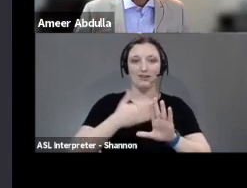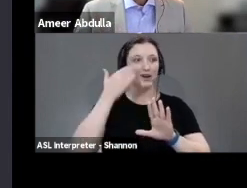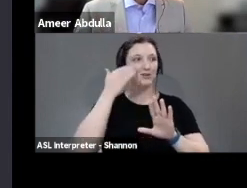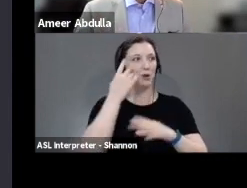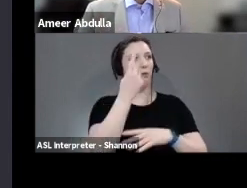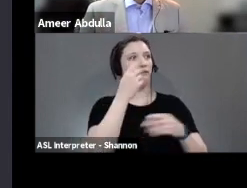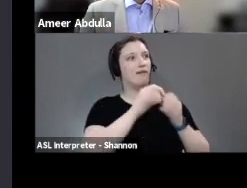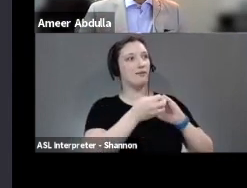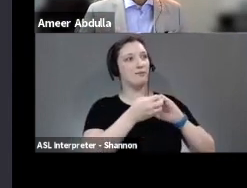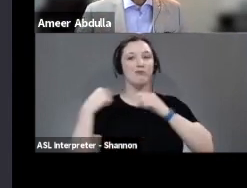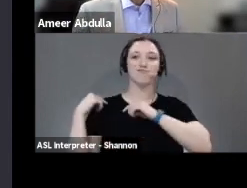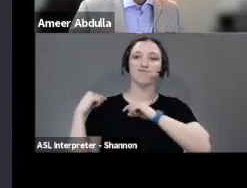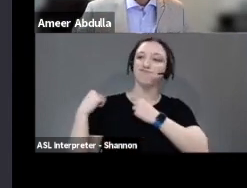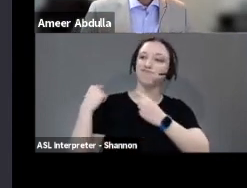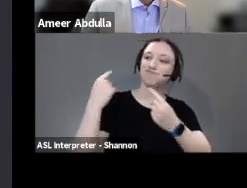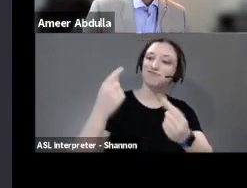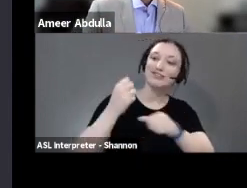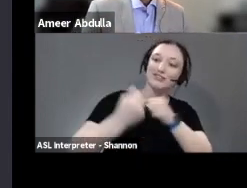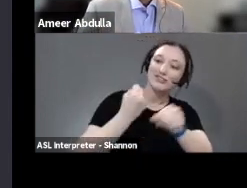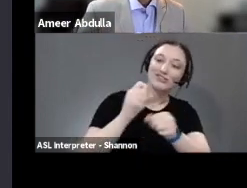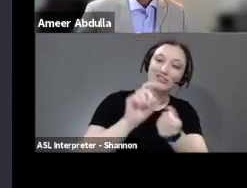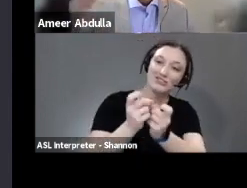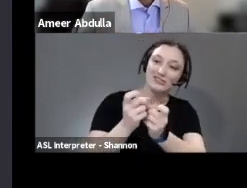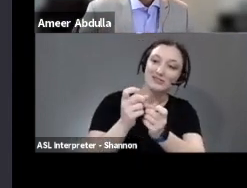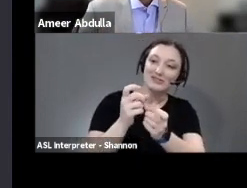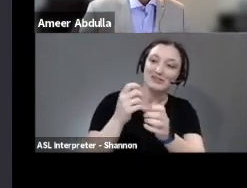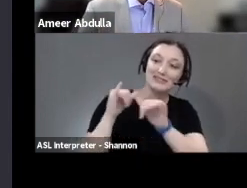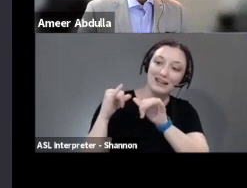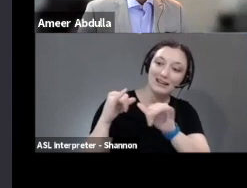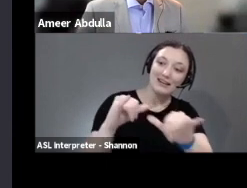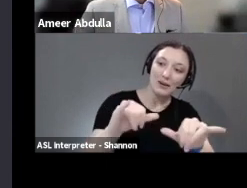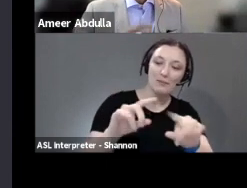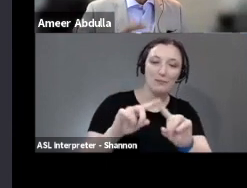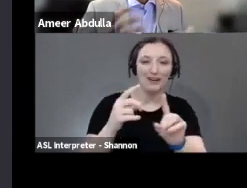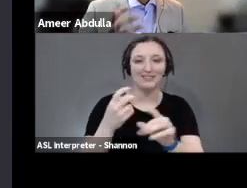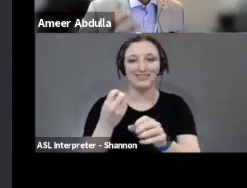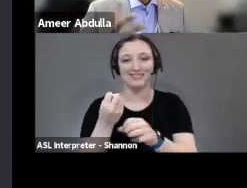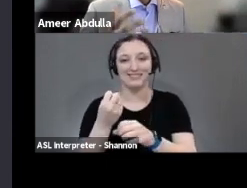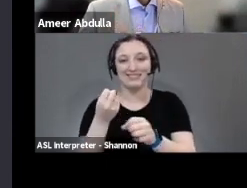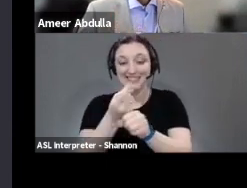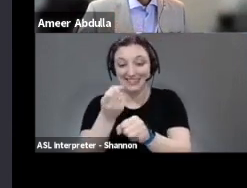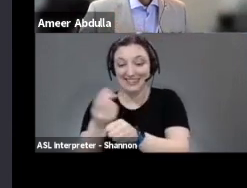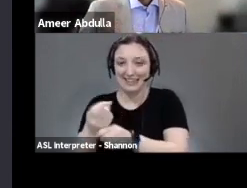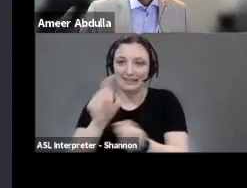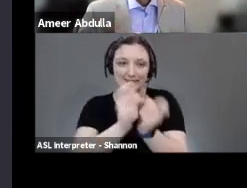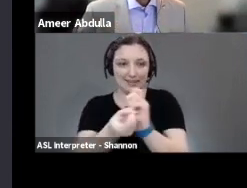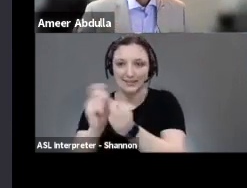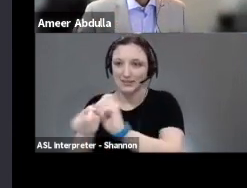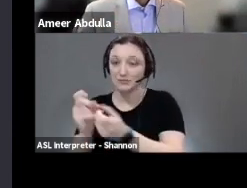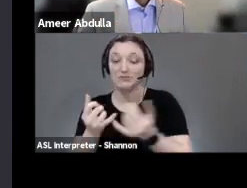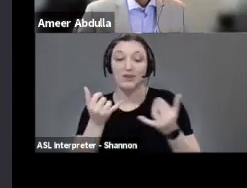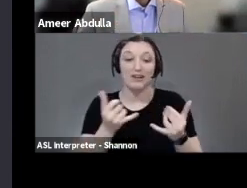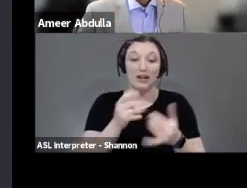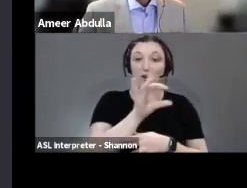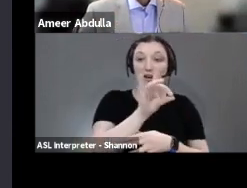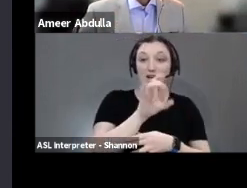way for a long time, but it keeps changing on me every 12 months. Tricky how it happens. But that's about the number now. It's 890. And again, it'll go up on